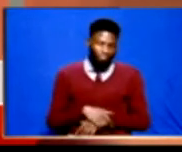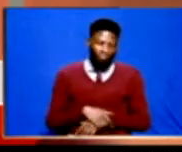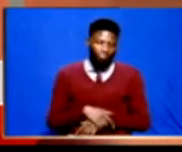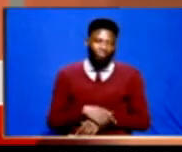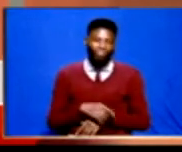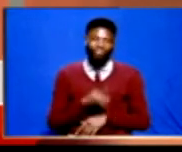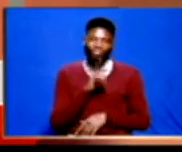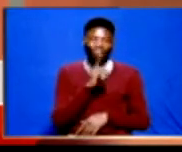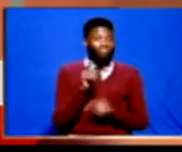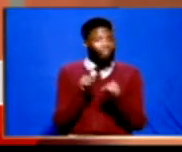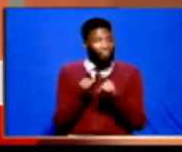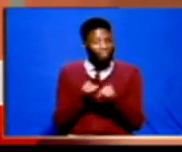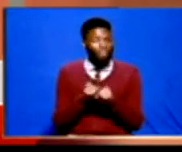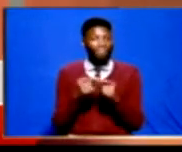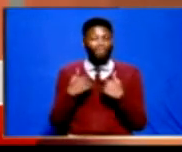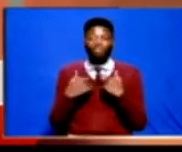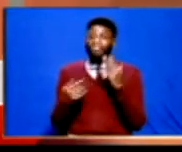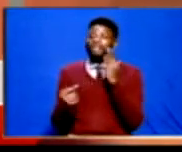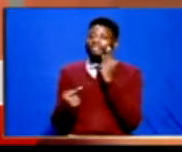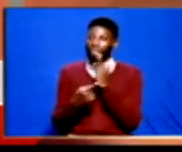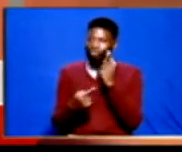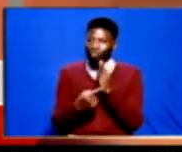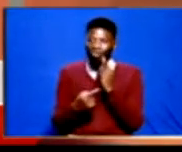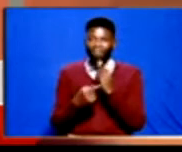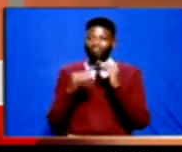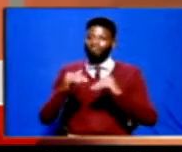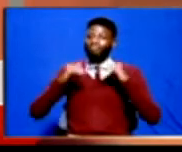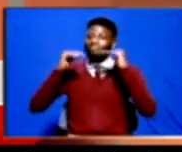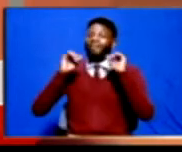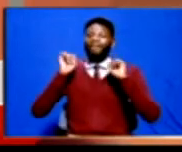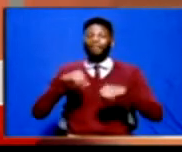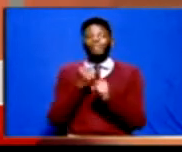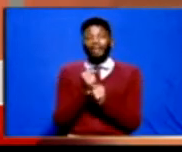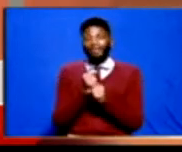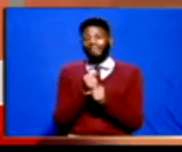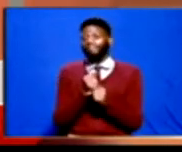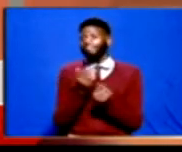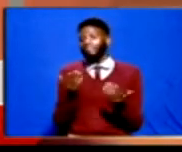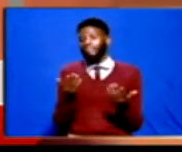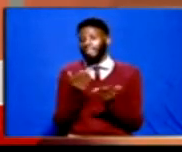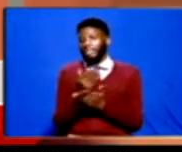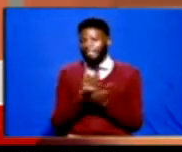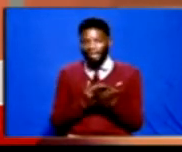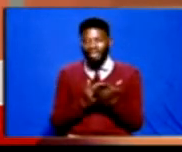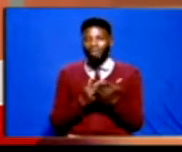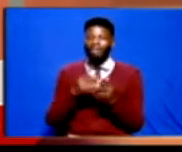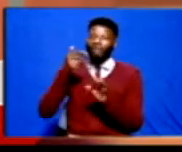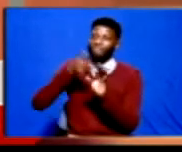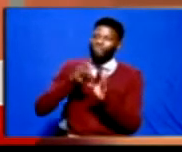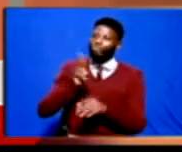And also the advancement in technology might also make some of the utilization of some of these fuels redundant with